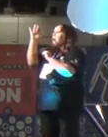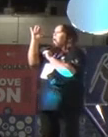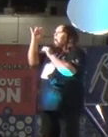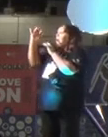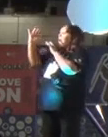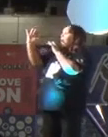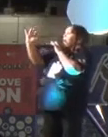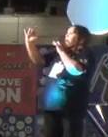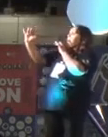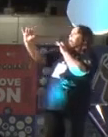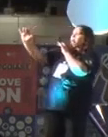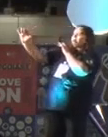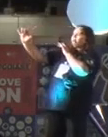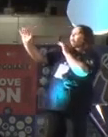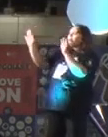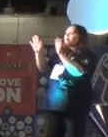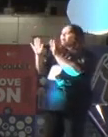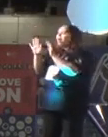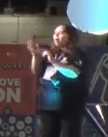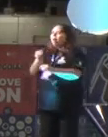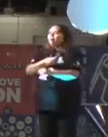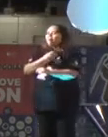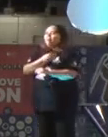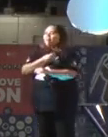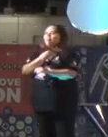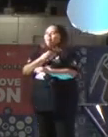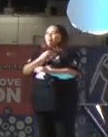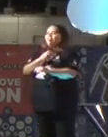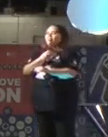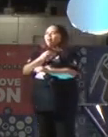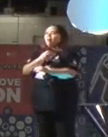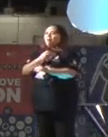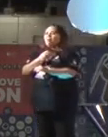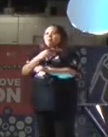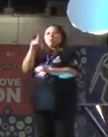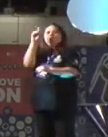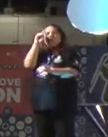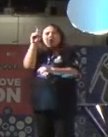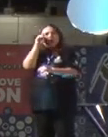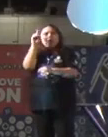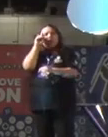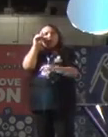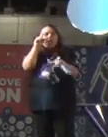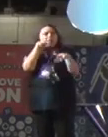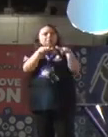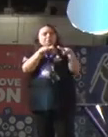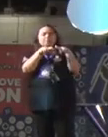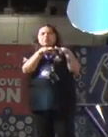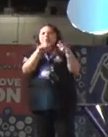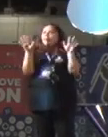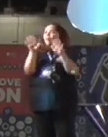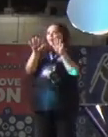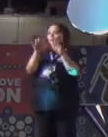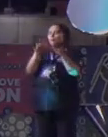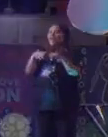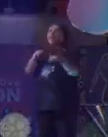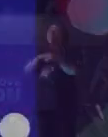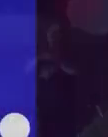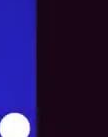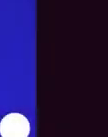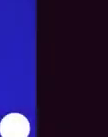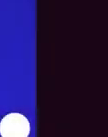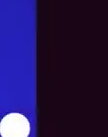babies and teaching students. What he did instead was he worked out a very